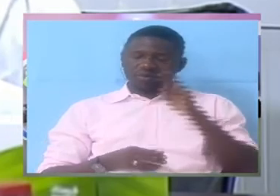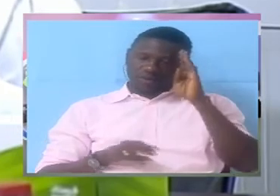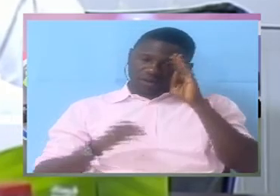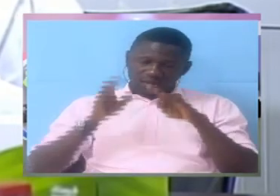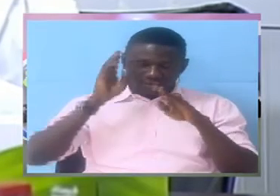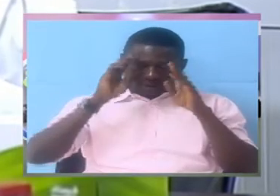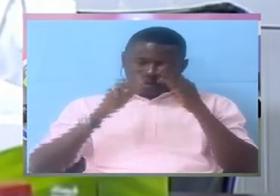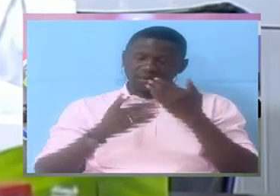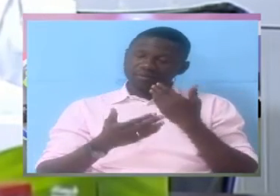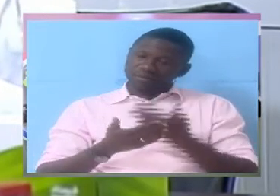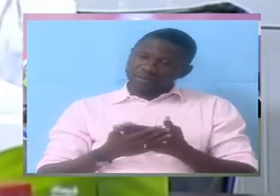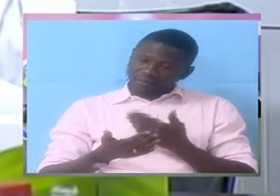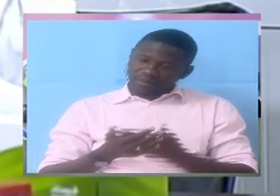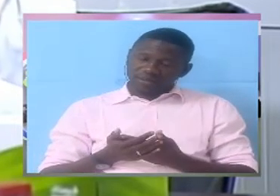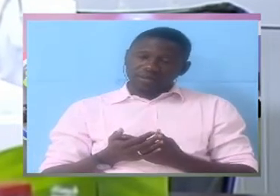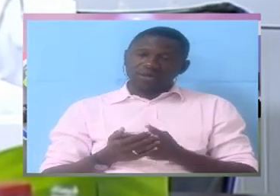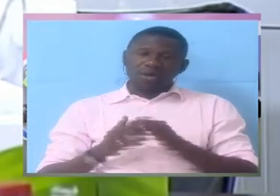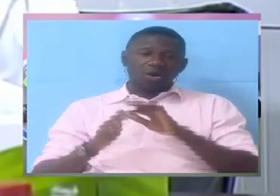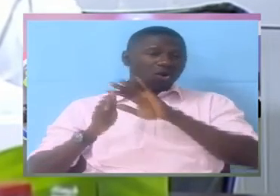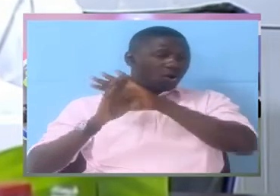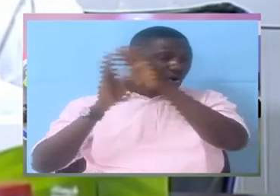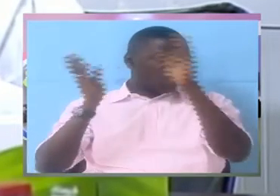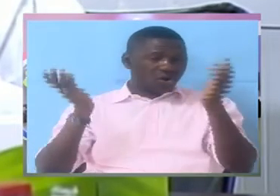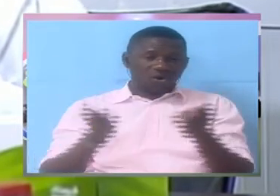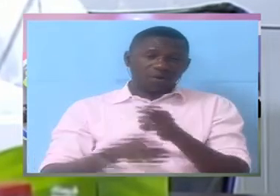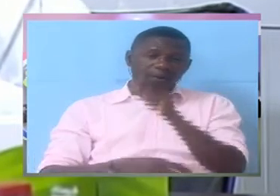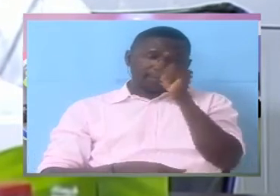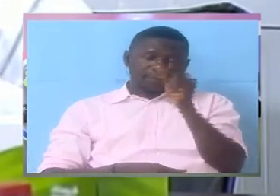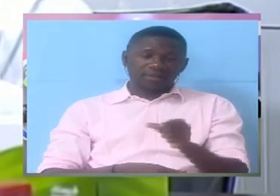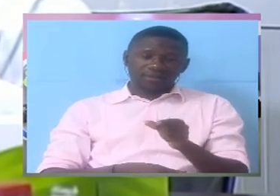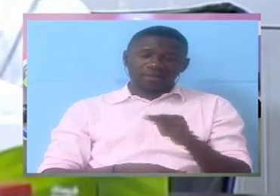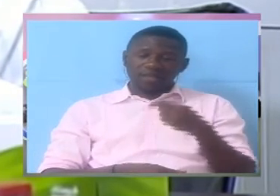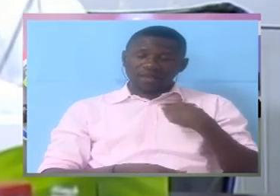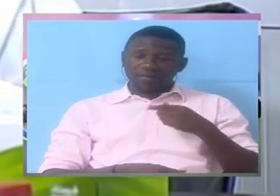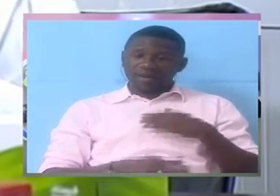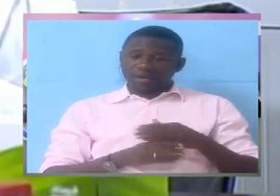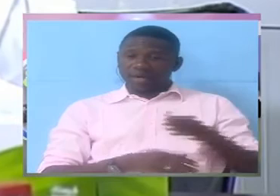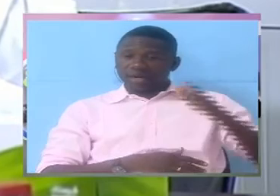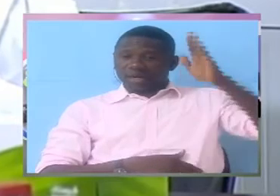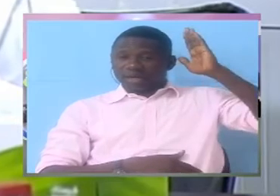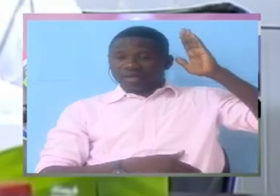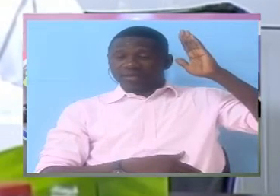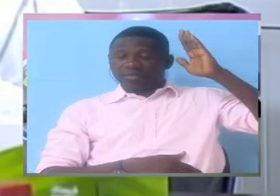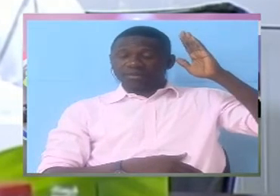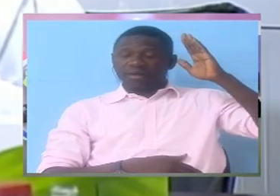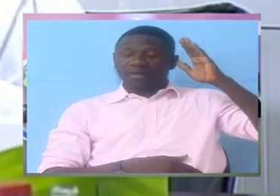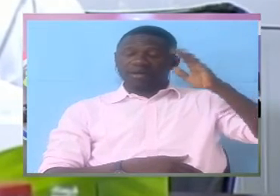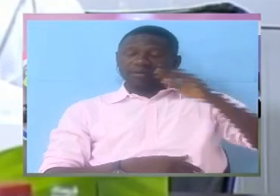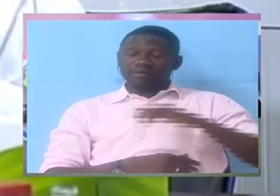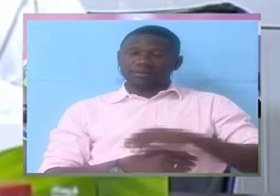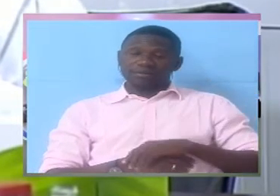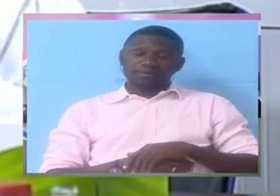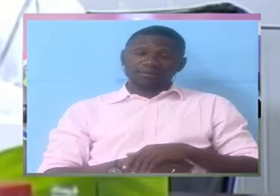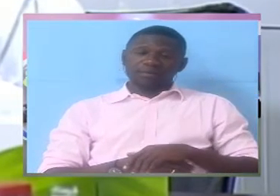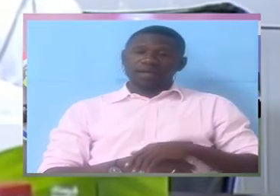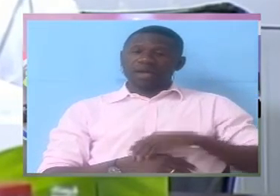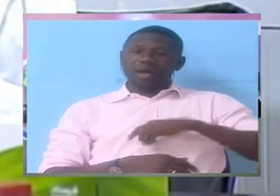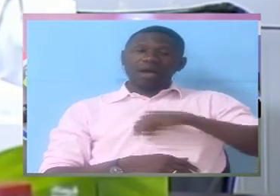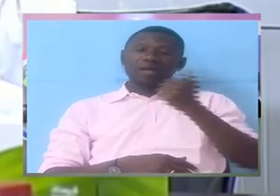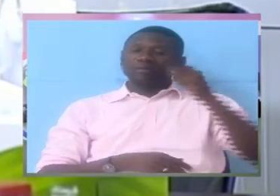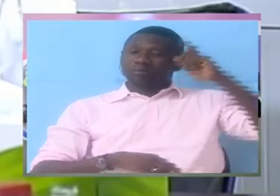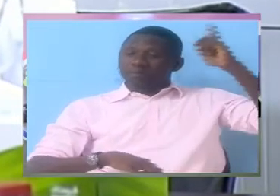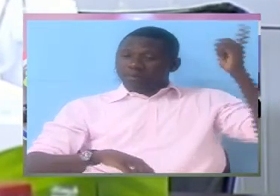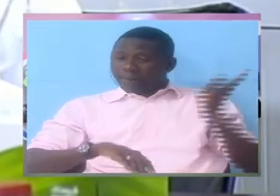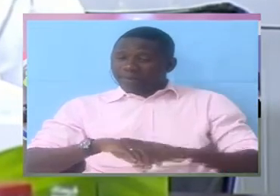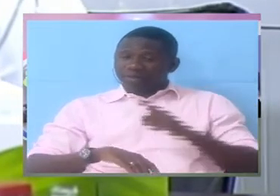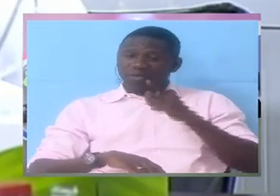appeal momo every person nte ngambulo le chika. I raised my hand ngeli pale bang